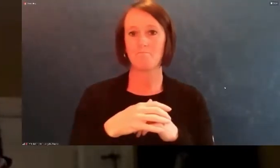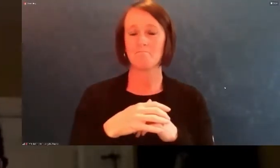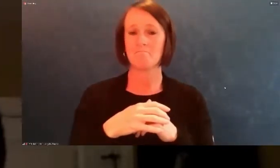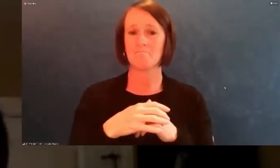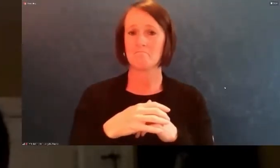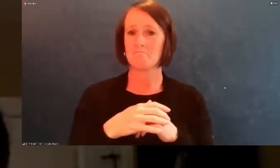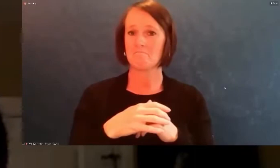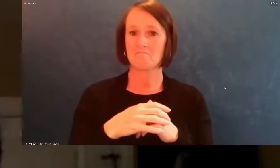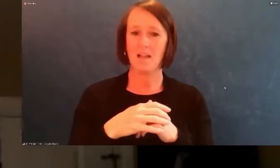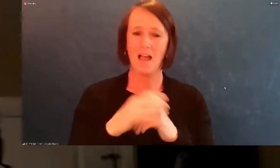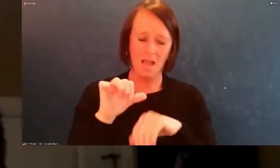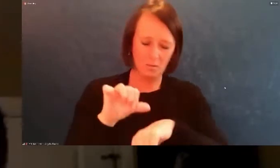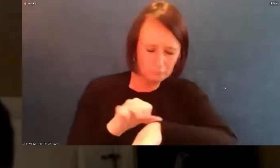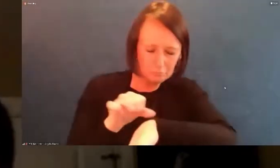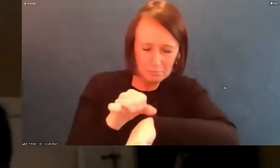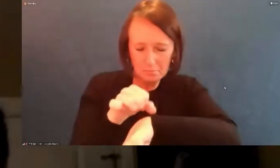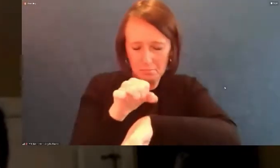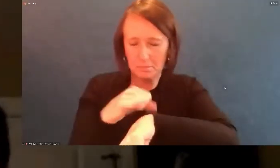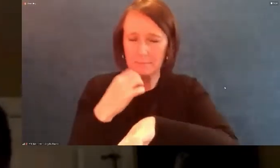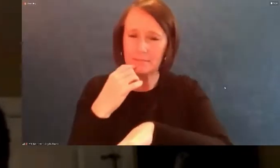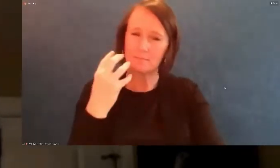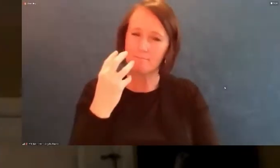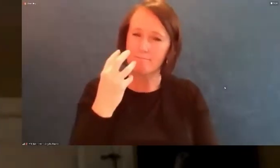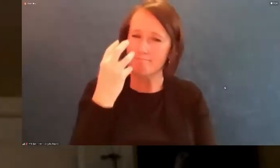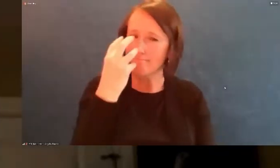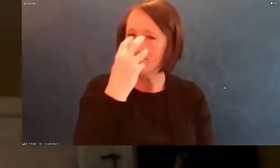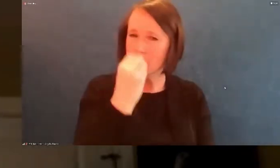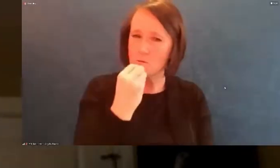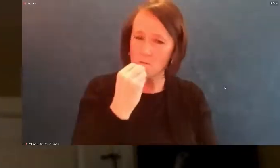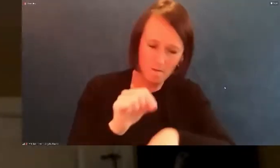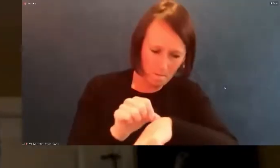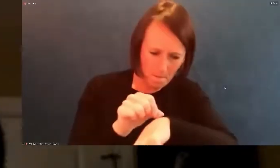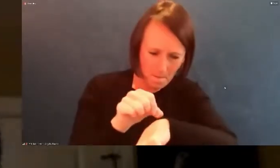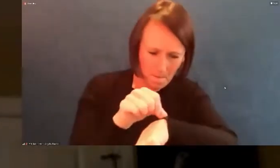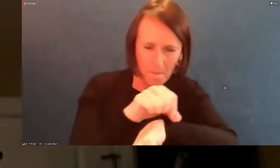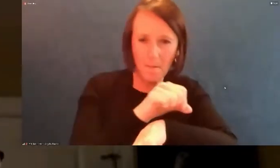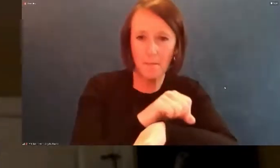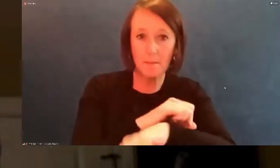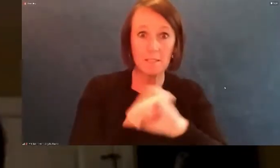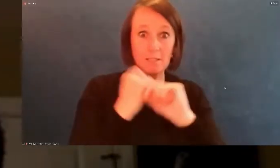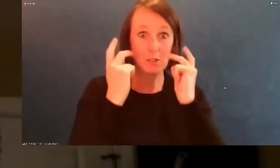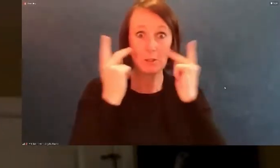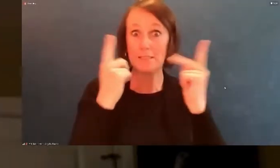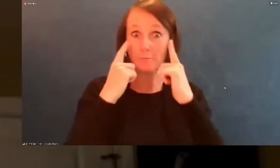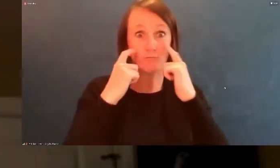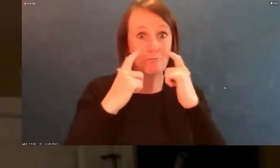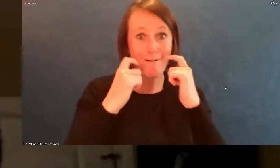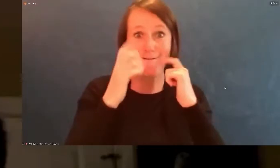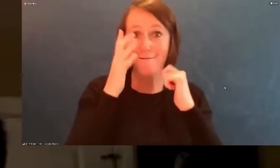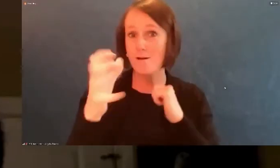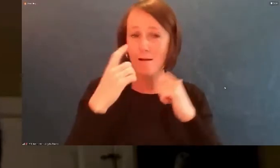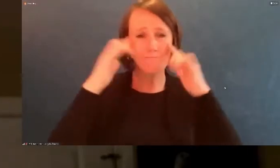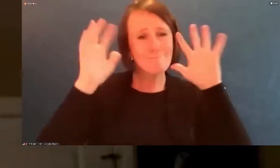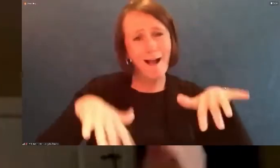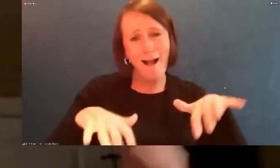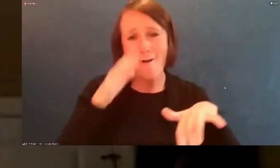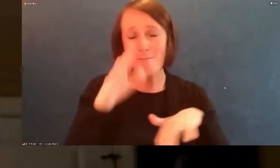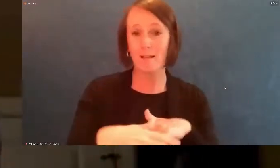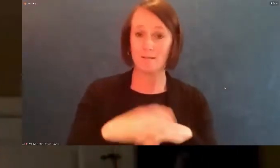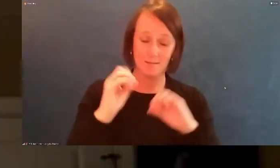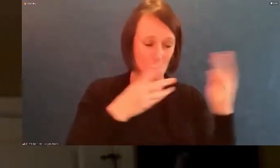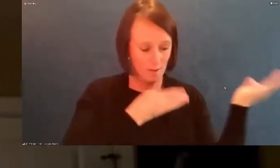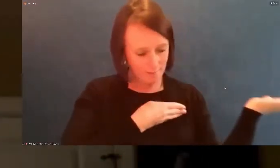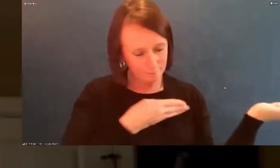all night carving. I got the most beautiful bracelet. Oh, wait till she's going to cry. She's going to cry. Get ready. I said, okay, I'll